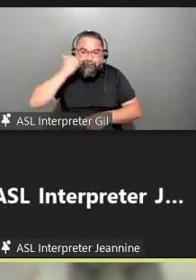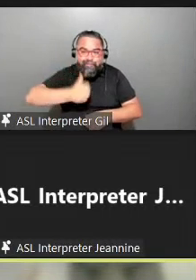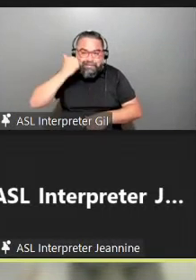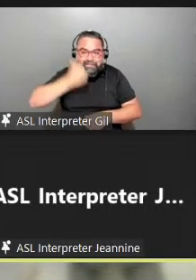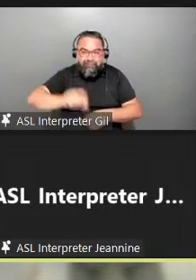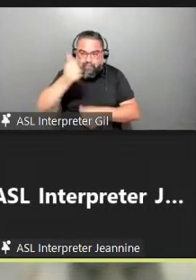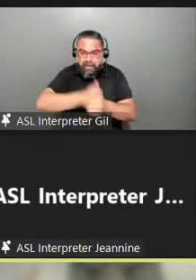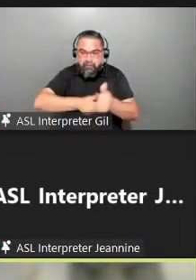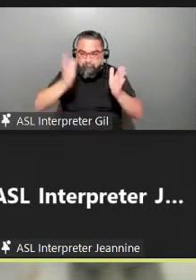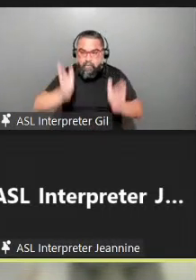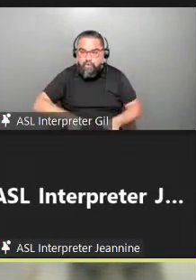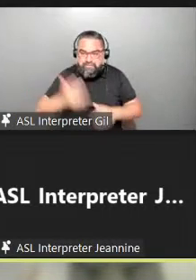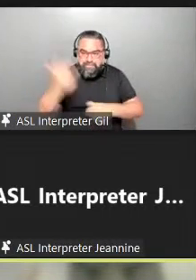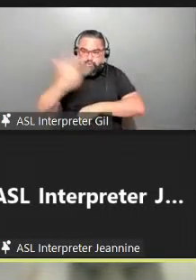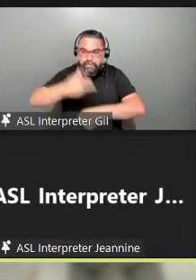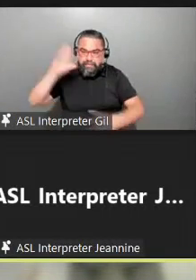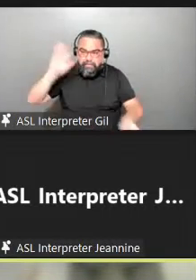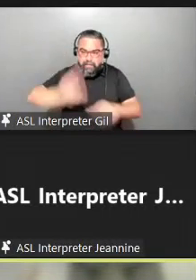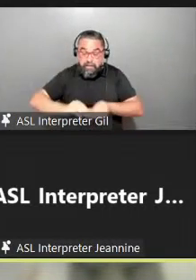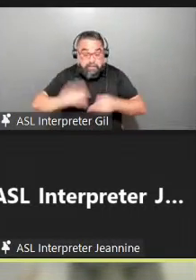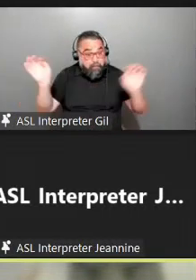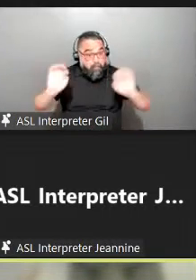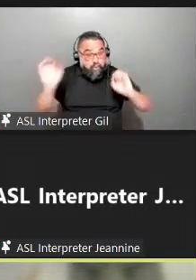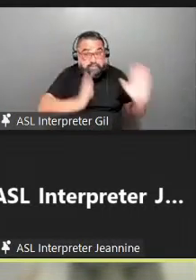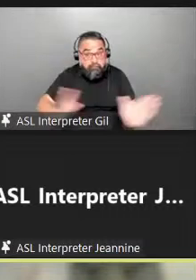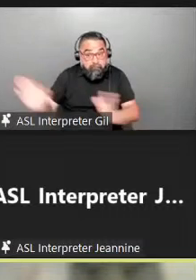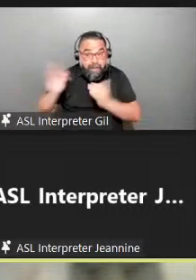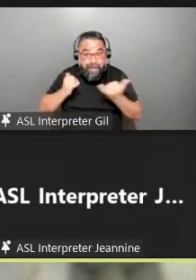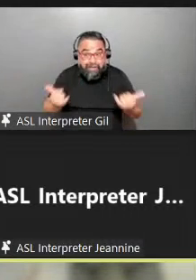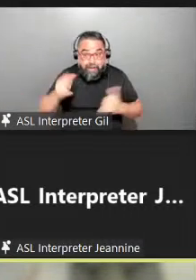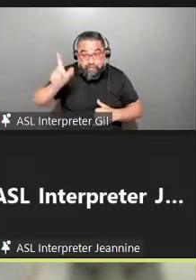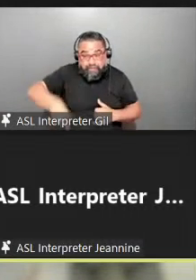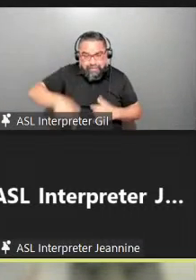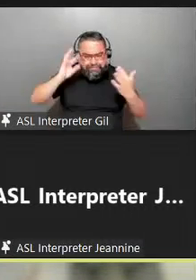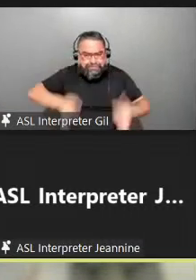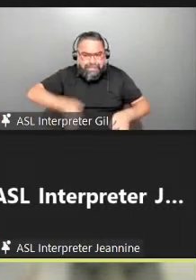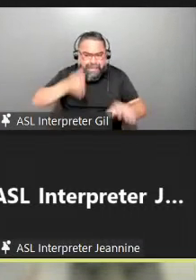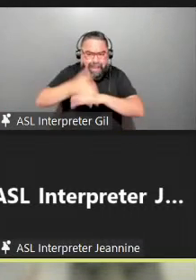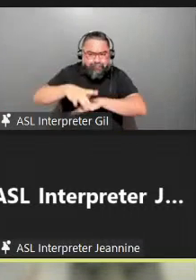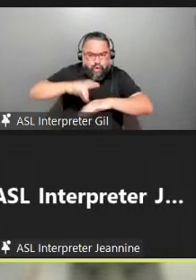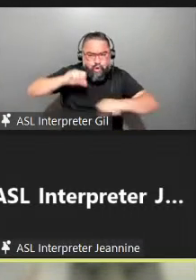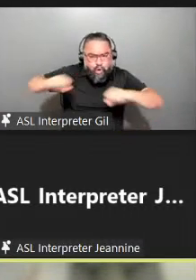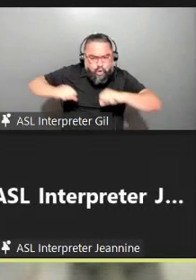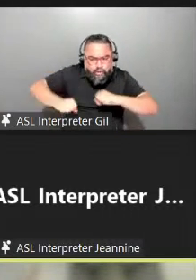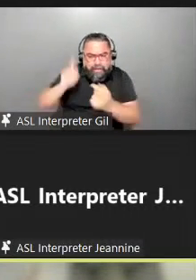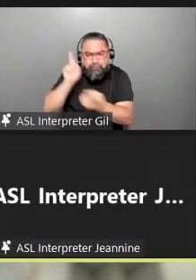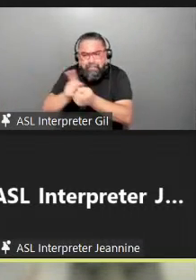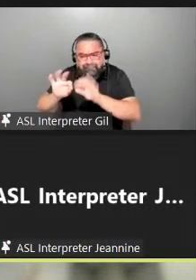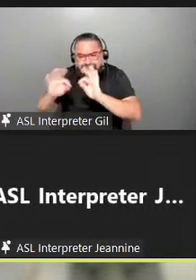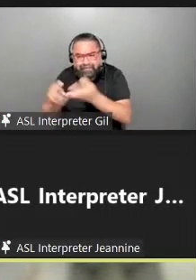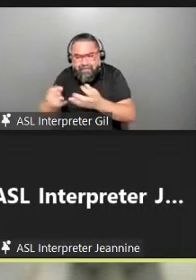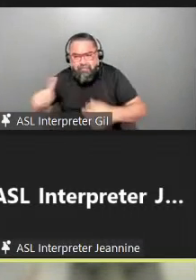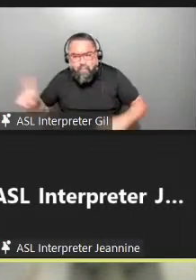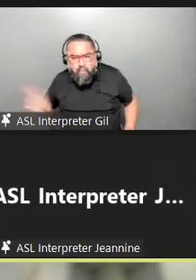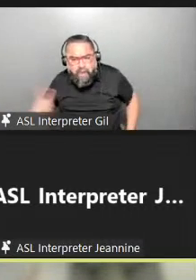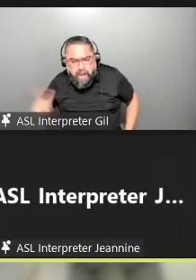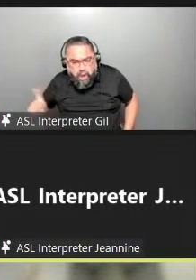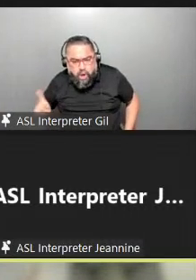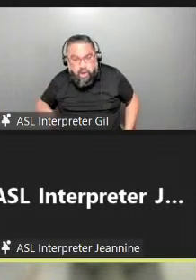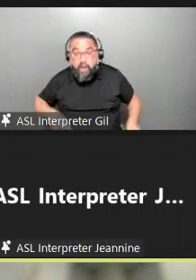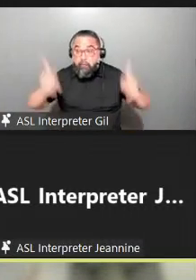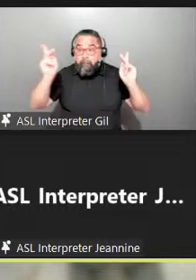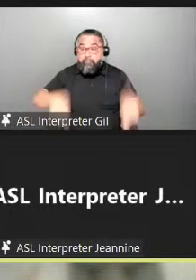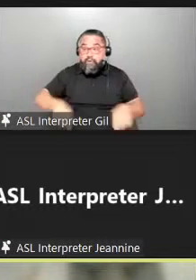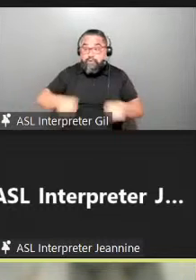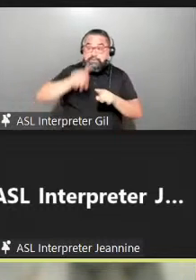where you will meet your family after an earthquake. Make sure there's a person out of town you can contact to let your loved ones know that you're